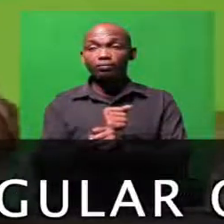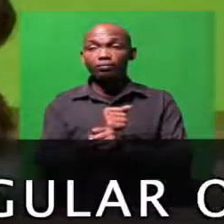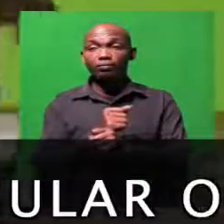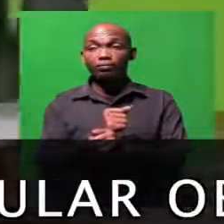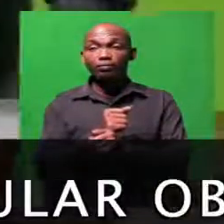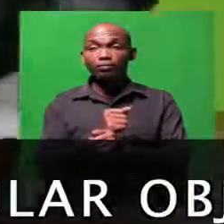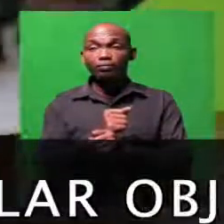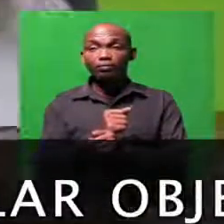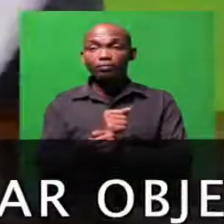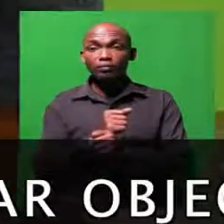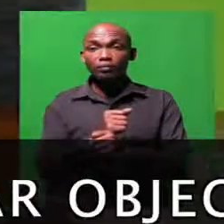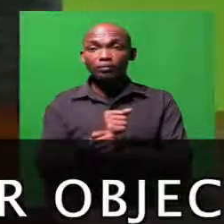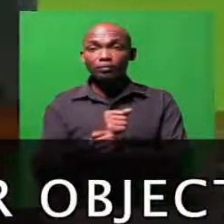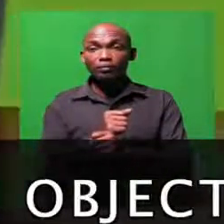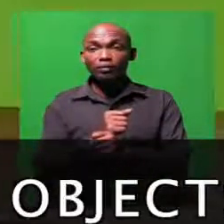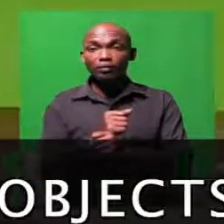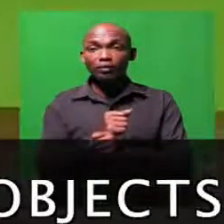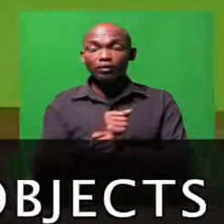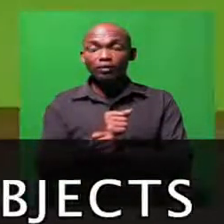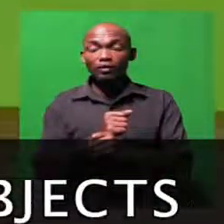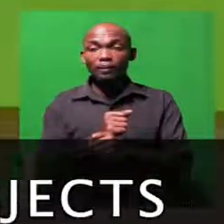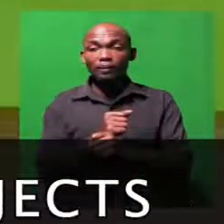we have some